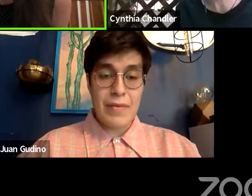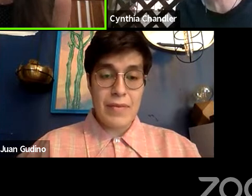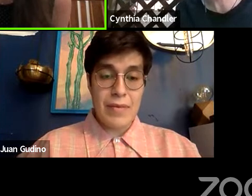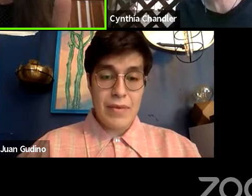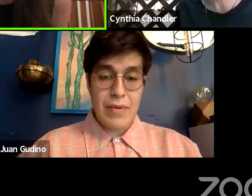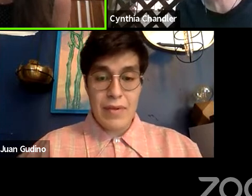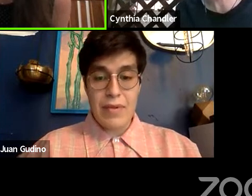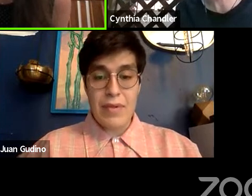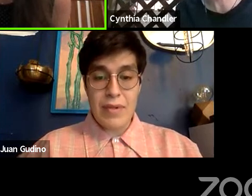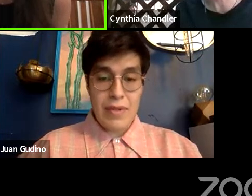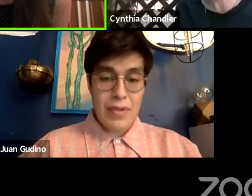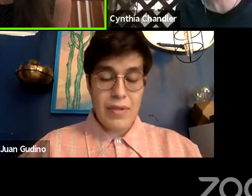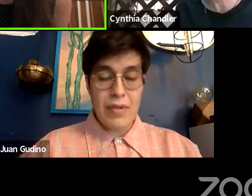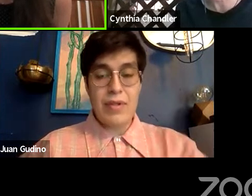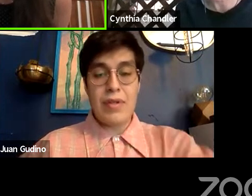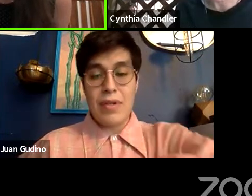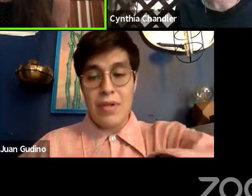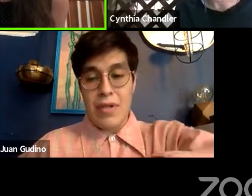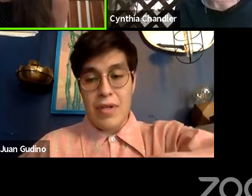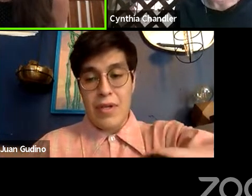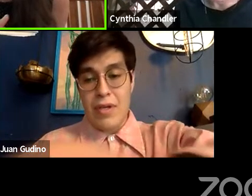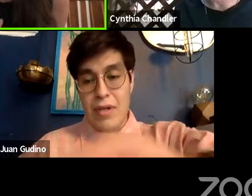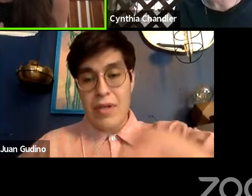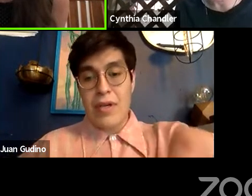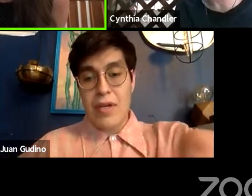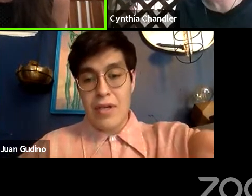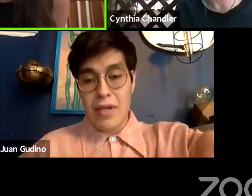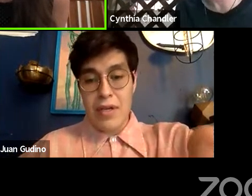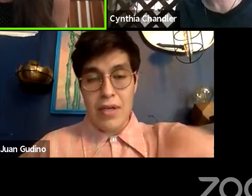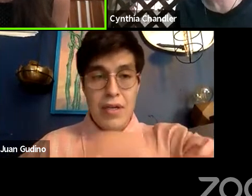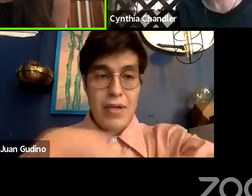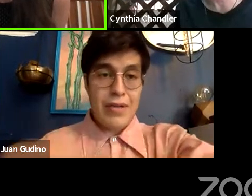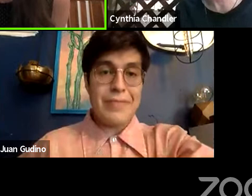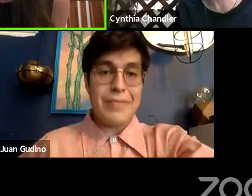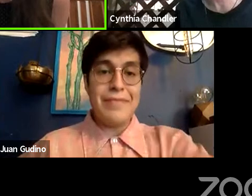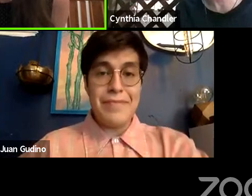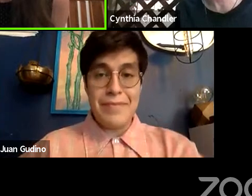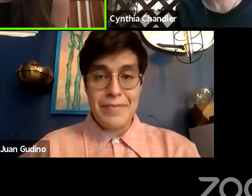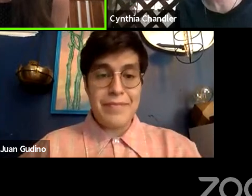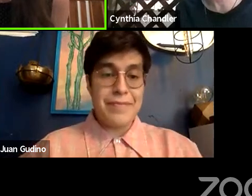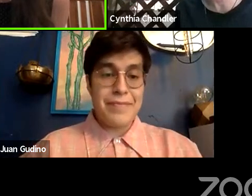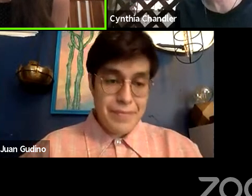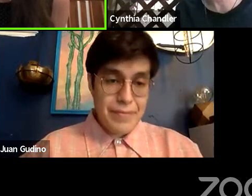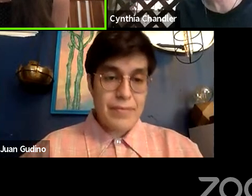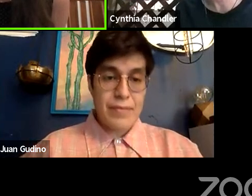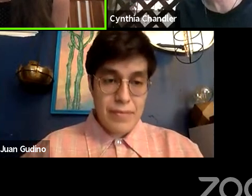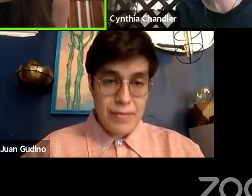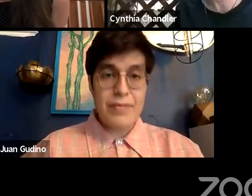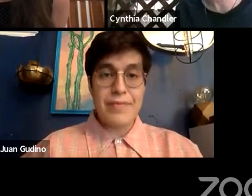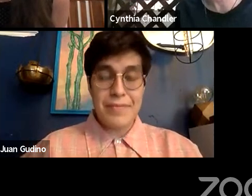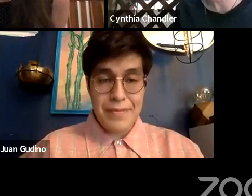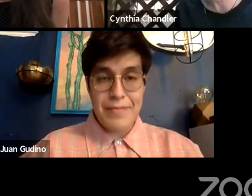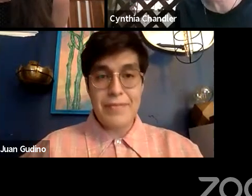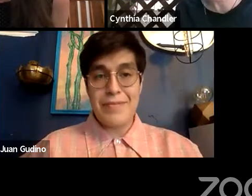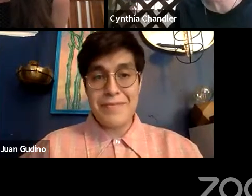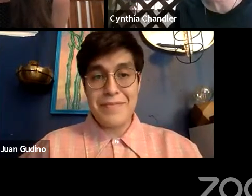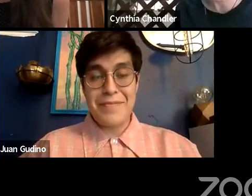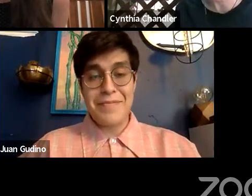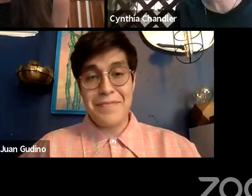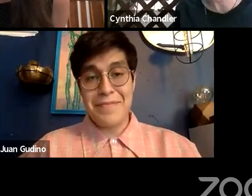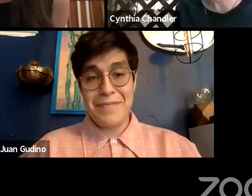um thursday and friday um juan and i and a few others from the team oh my